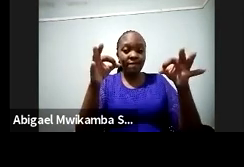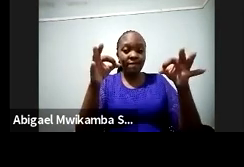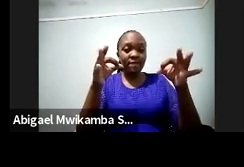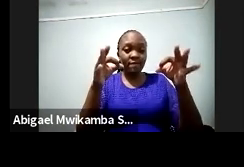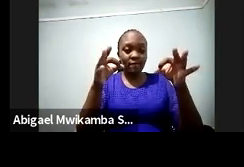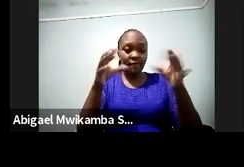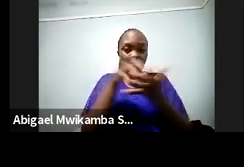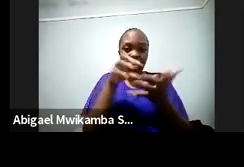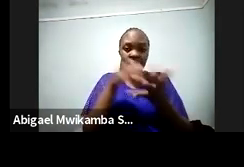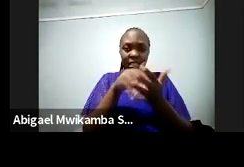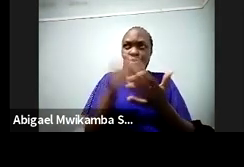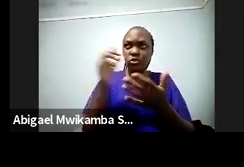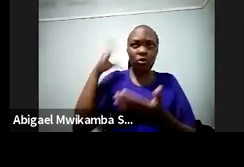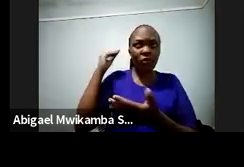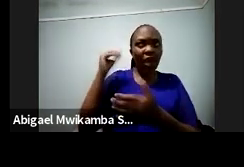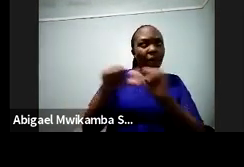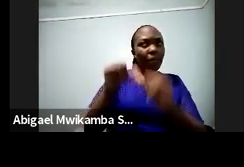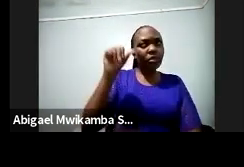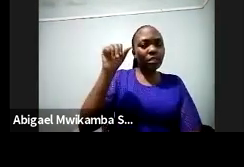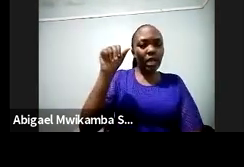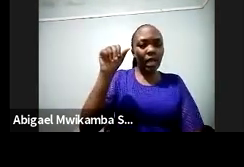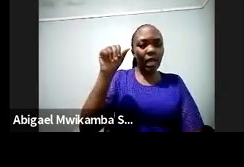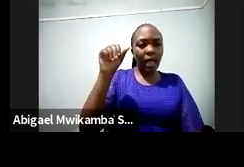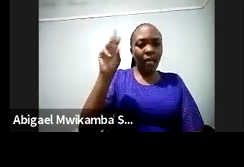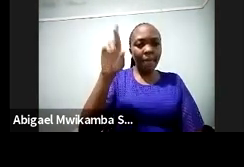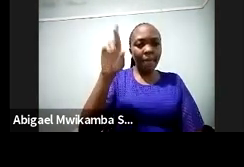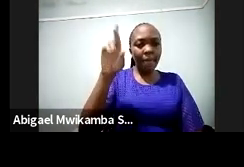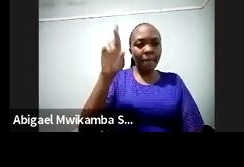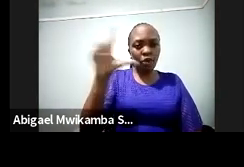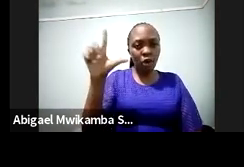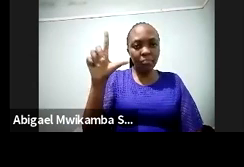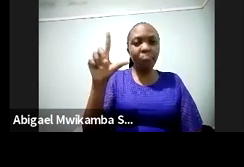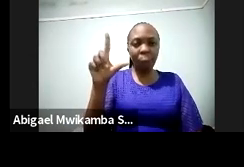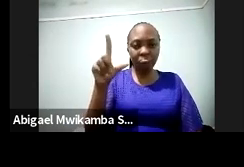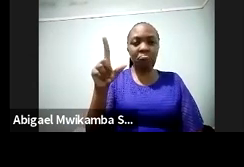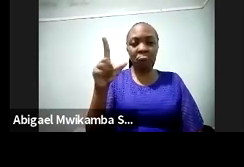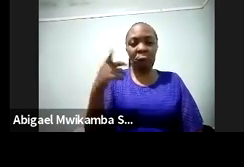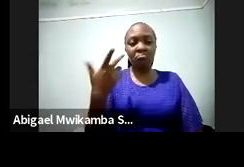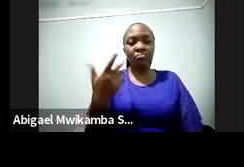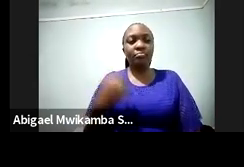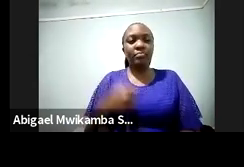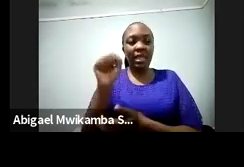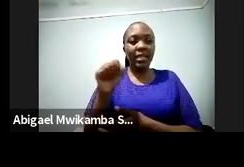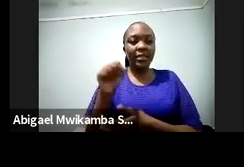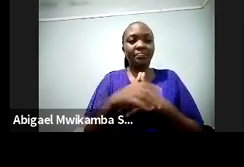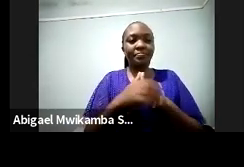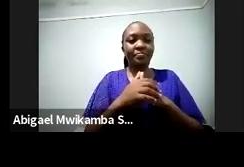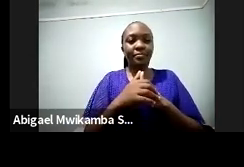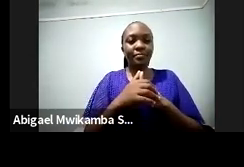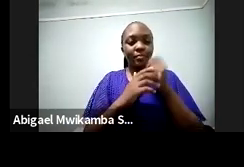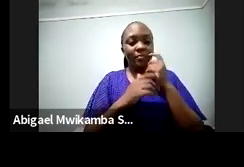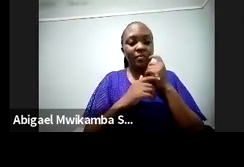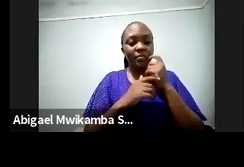Yes, there's the Enron, there's the Time Warner merger that flopped. Yes, using the single